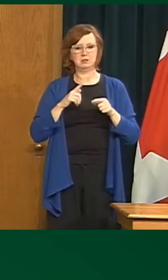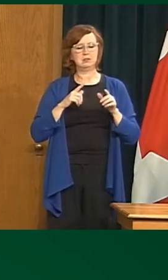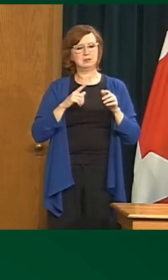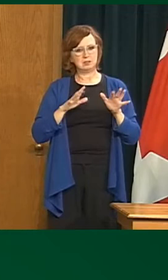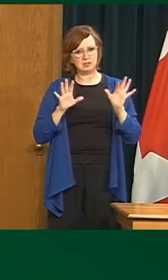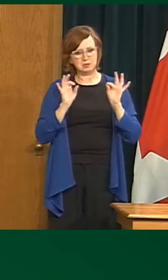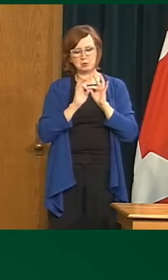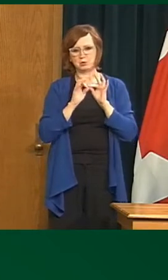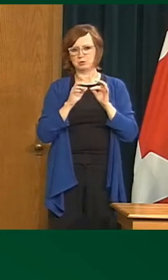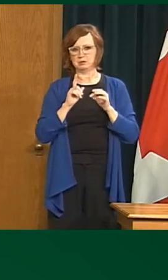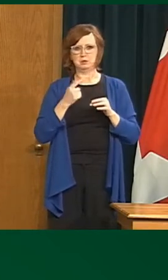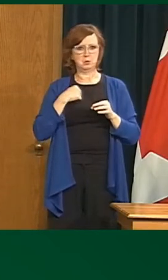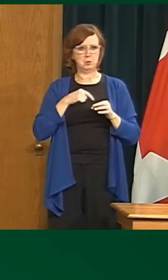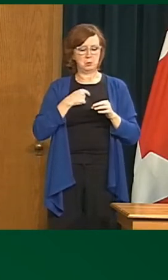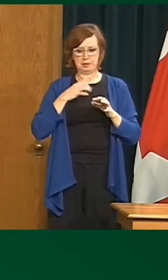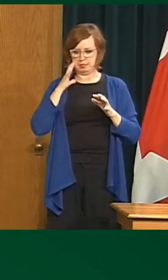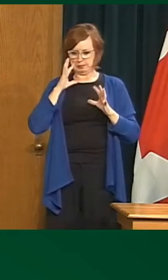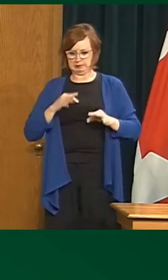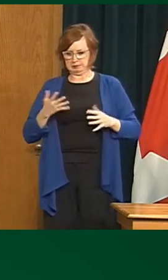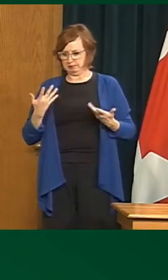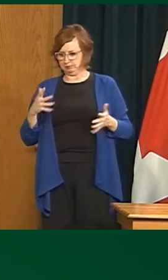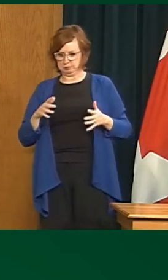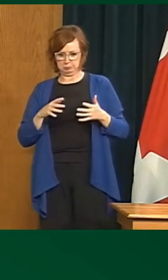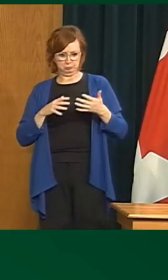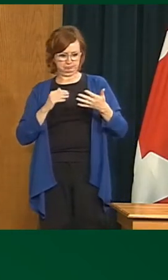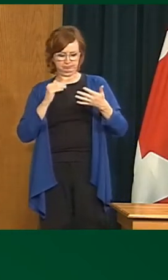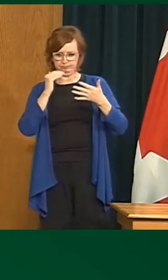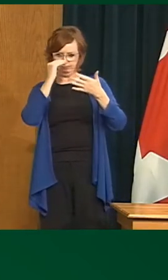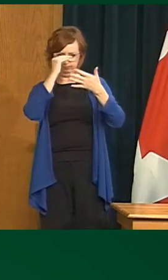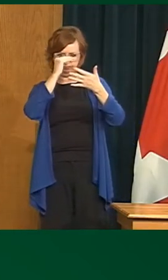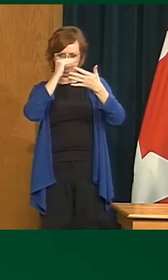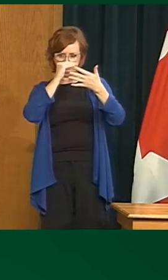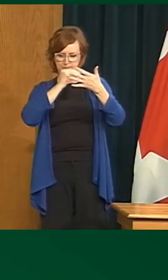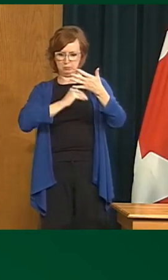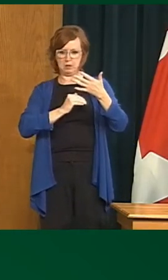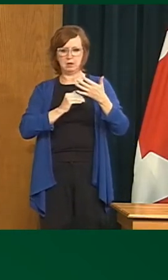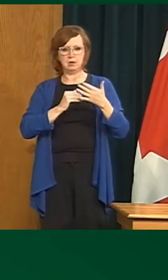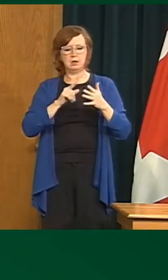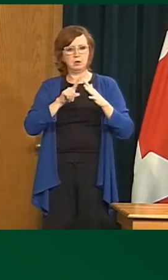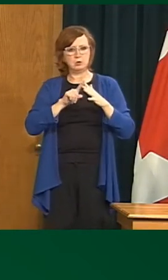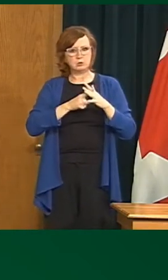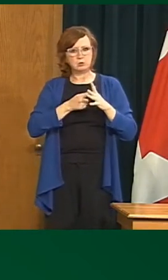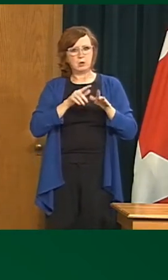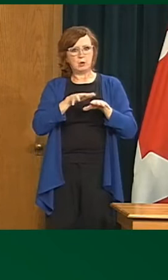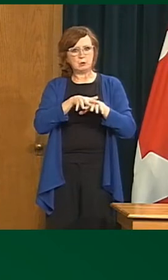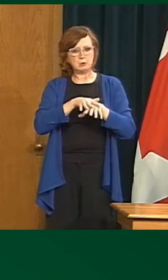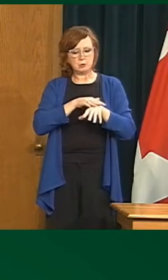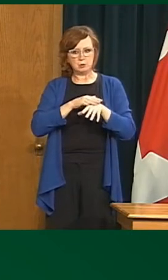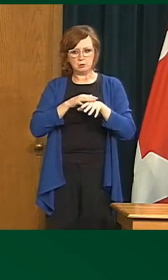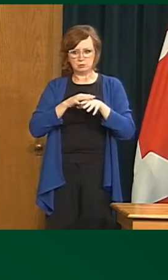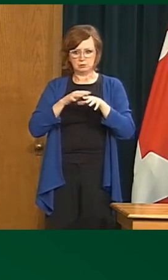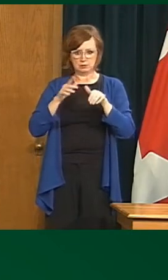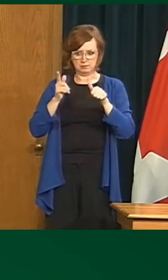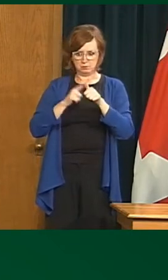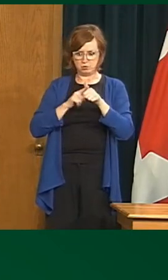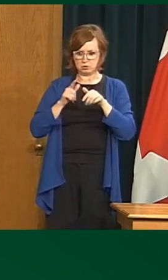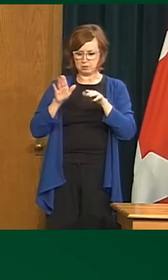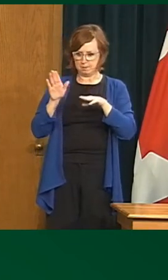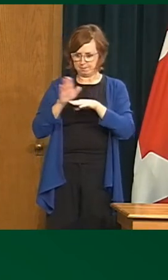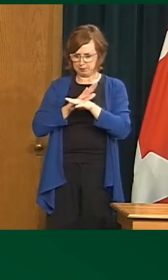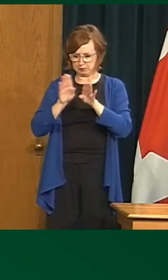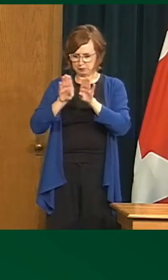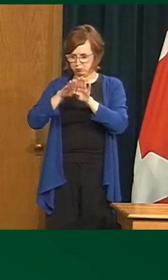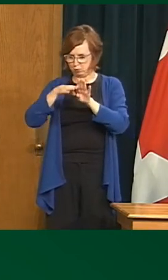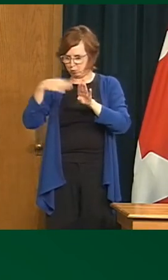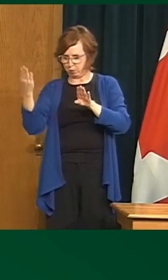monitor as various sectors open. First of all, to make sure that as businesses open, they're able to apply the learnings from the